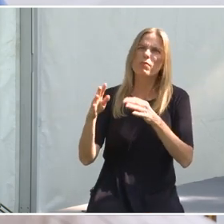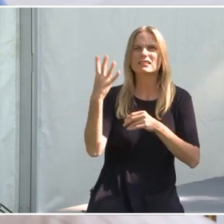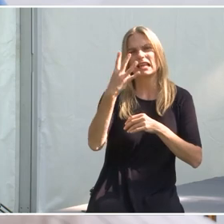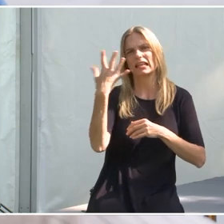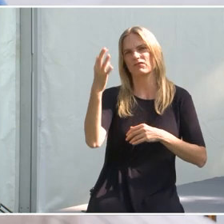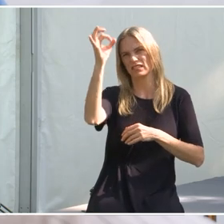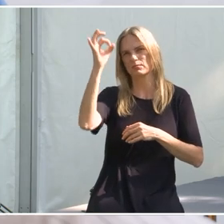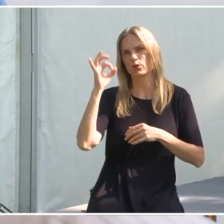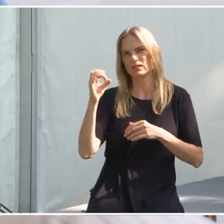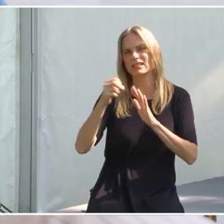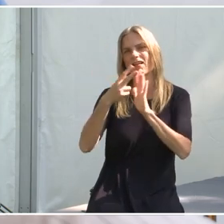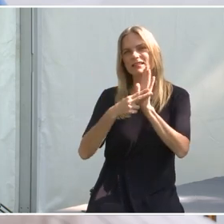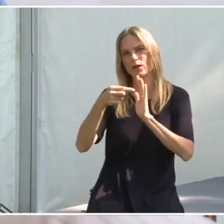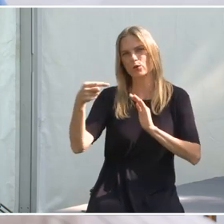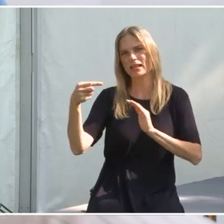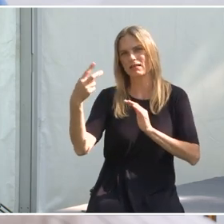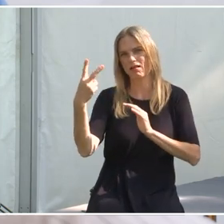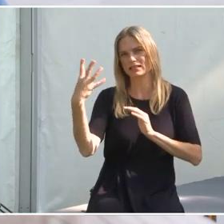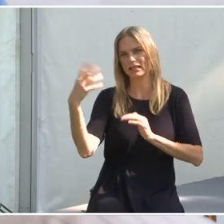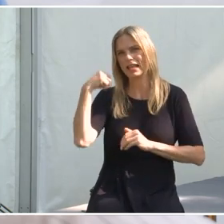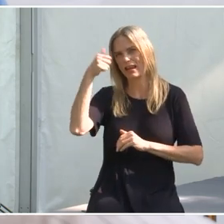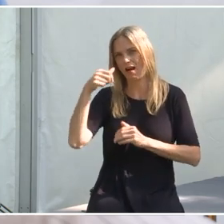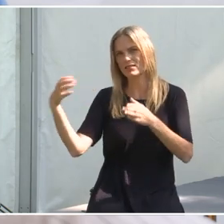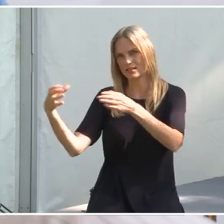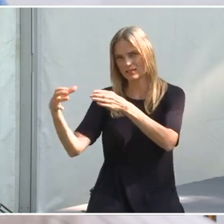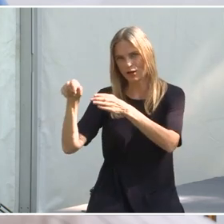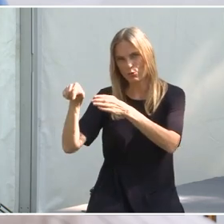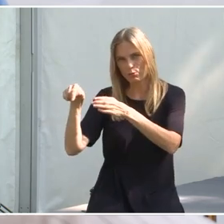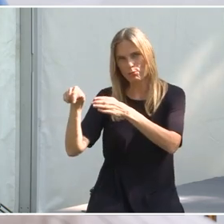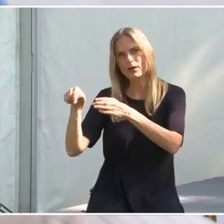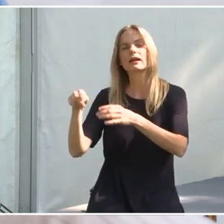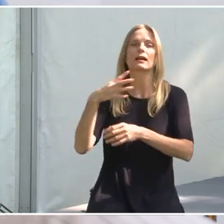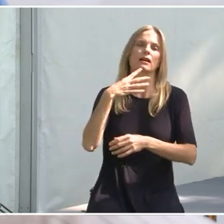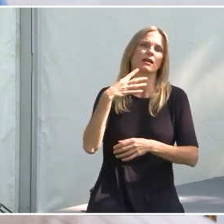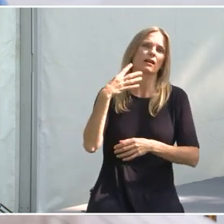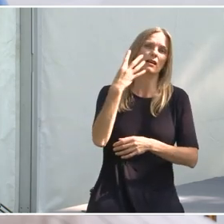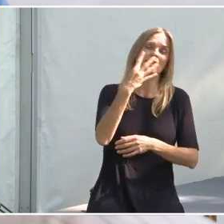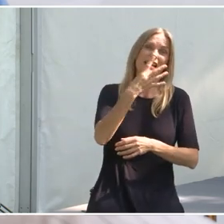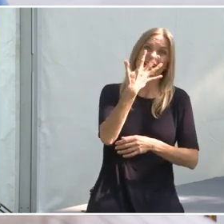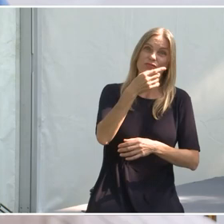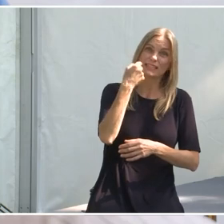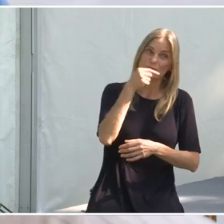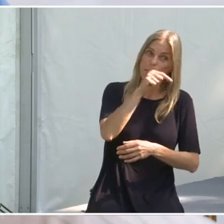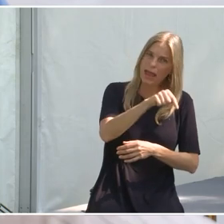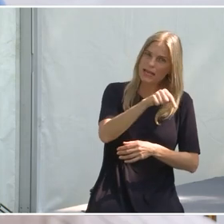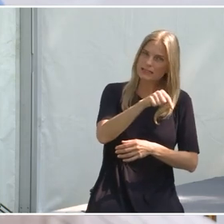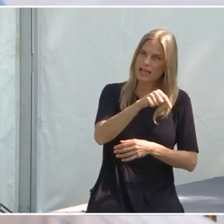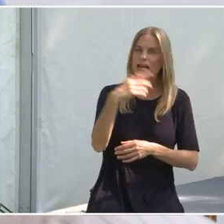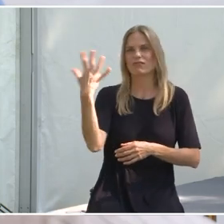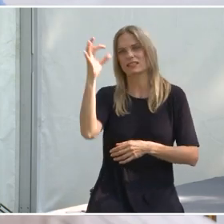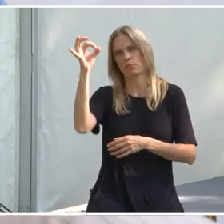among 18, 24-year-olds. So among around 45% for men and around 50% for